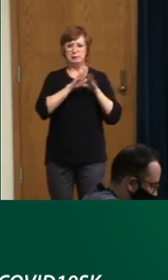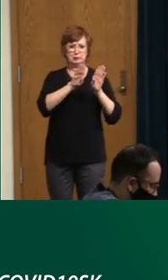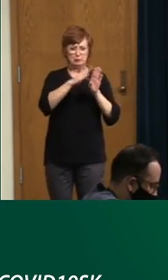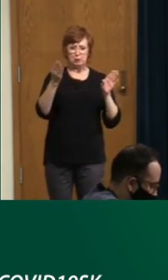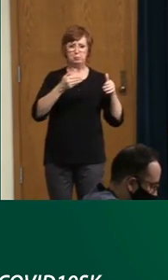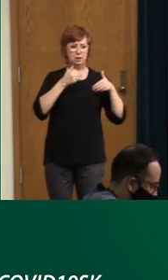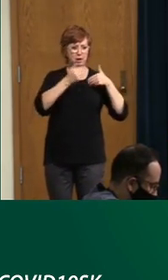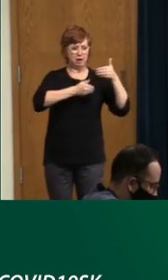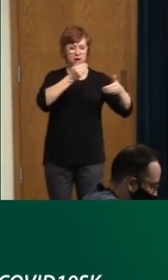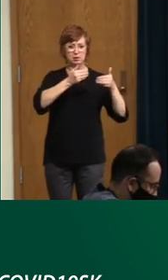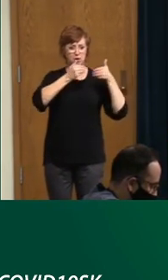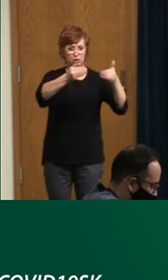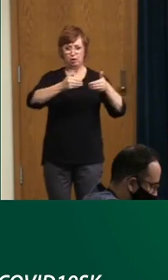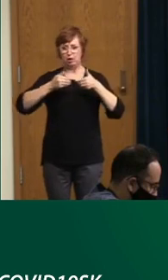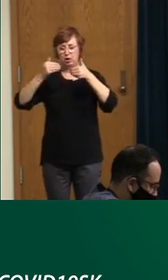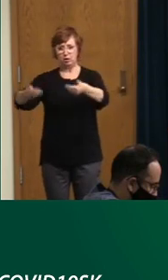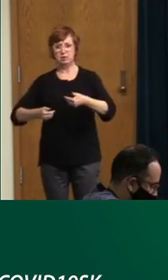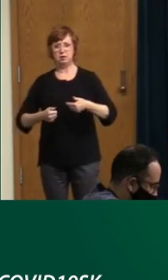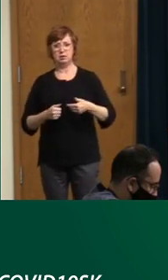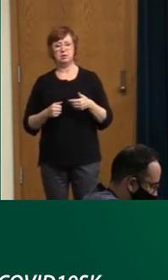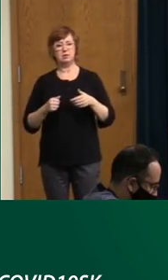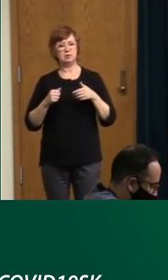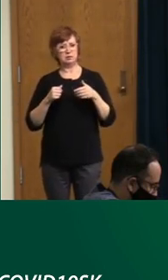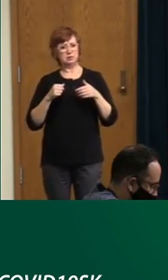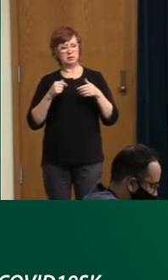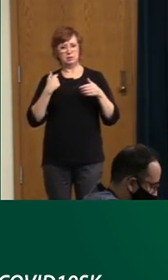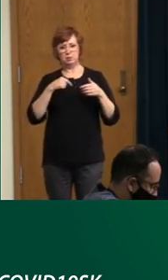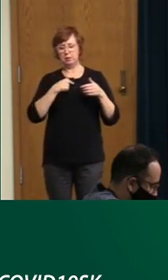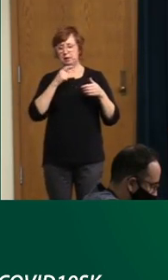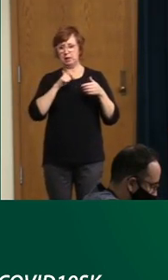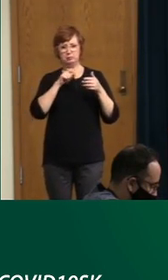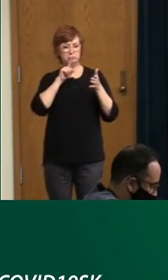saying that, I think it's very important that we are making